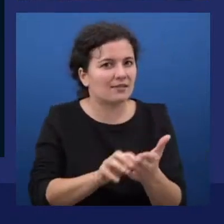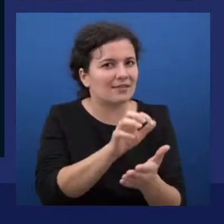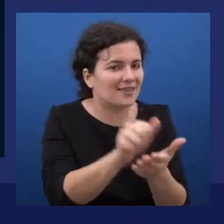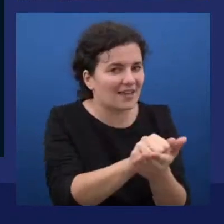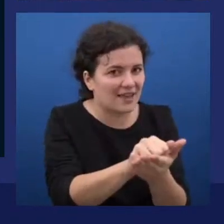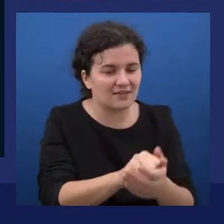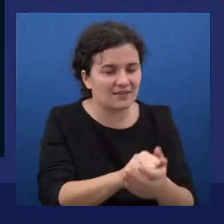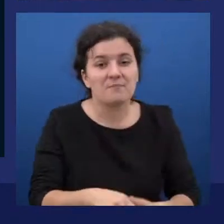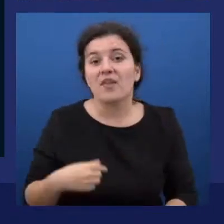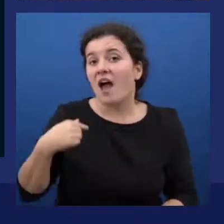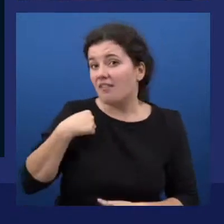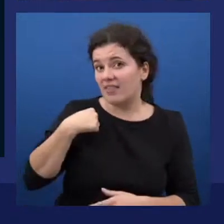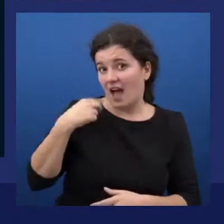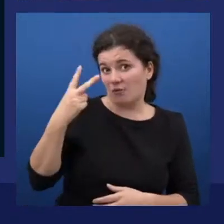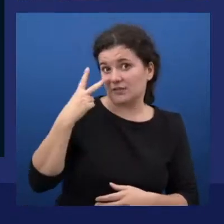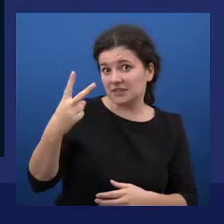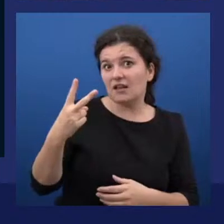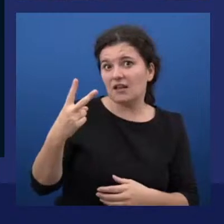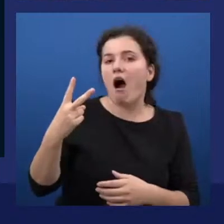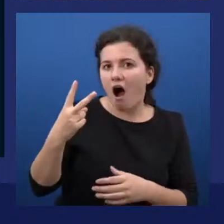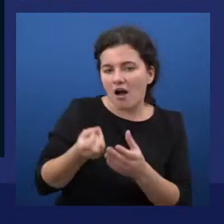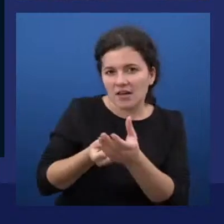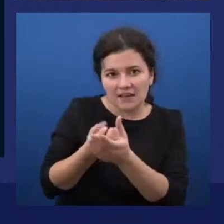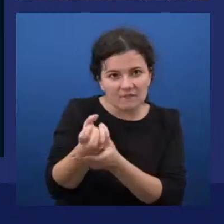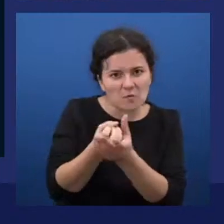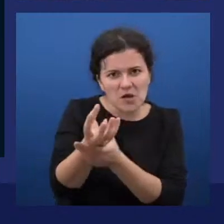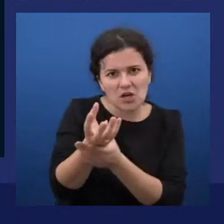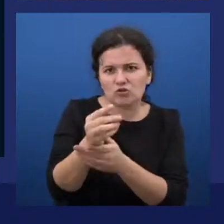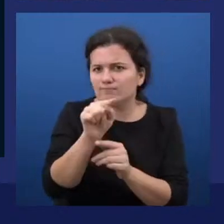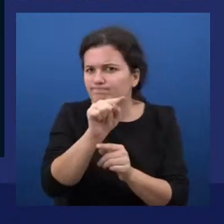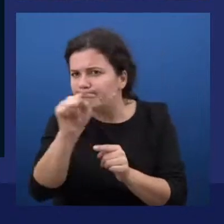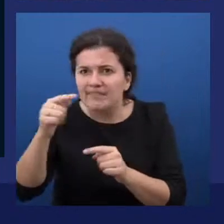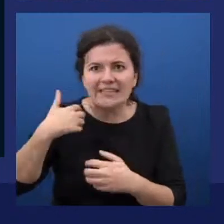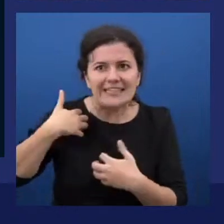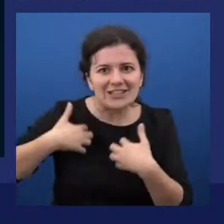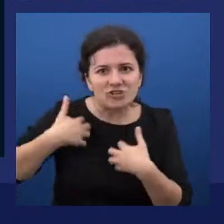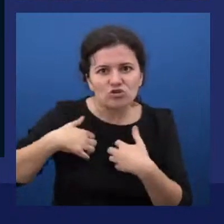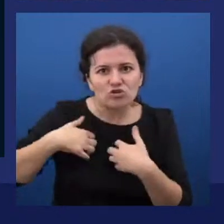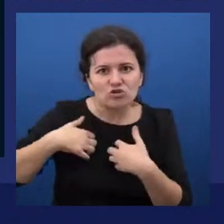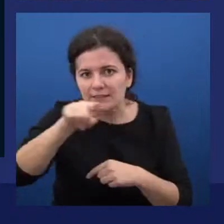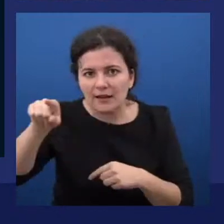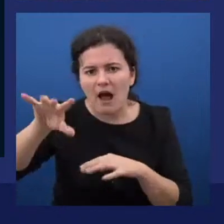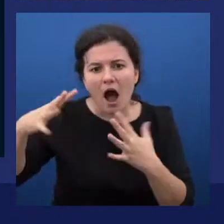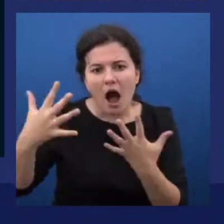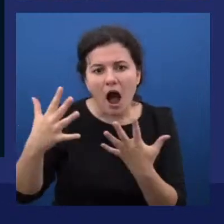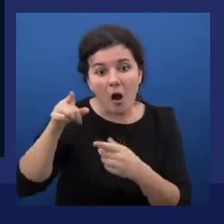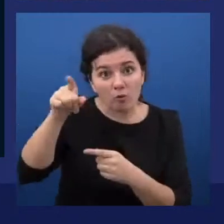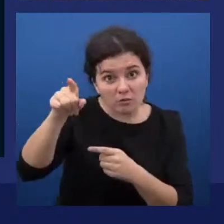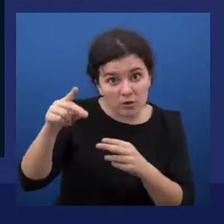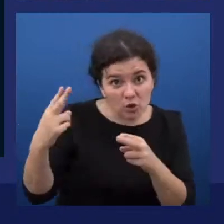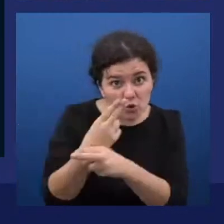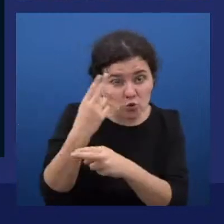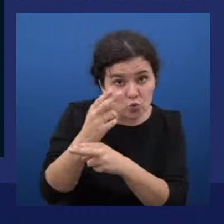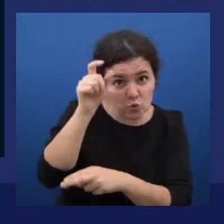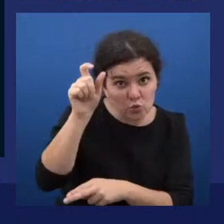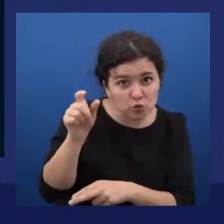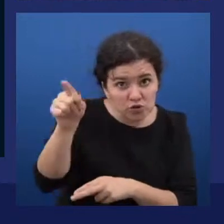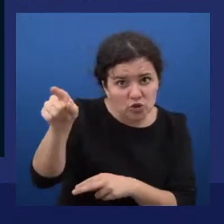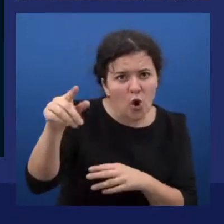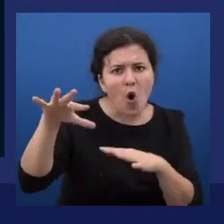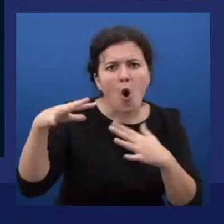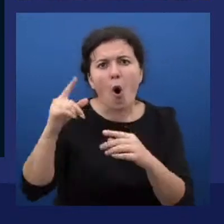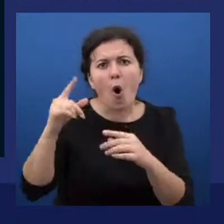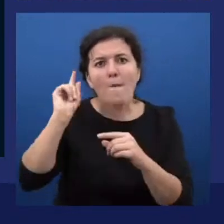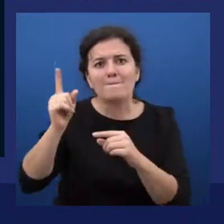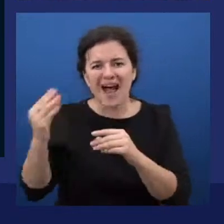to me. Can I blindly forward those to a user, or do I have to do perform an additional step before I